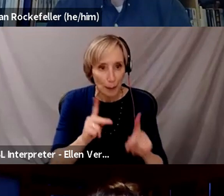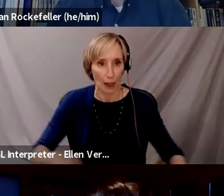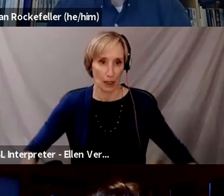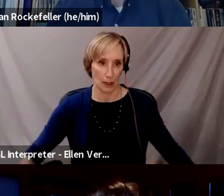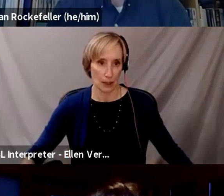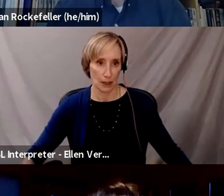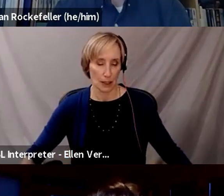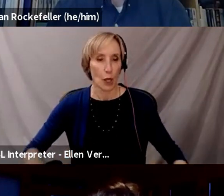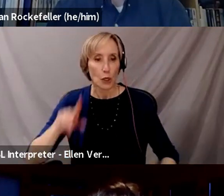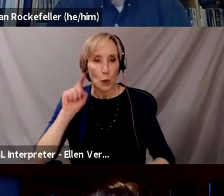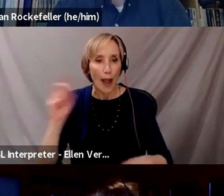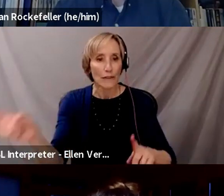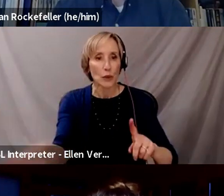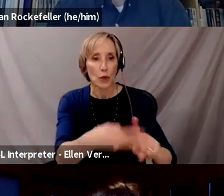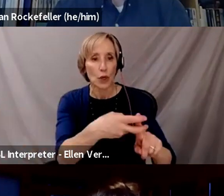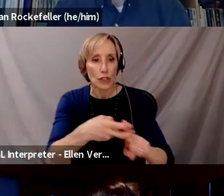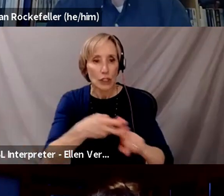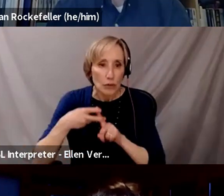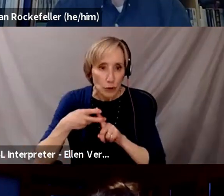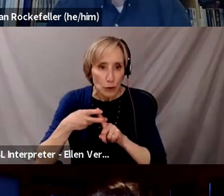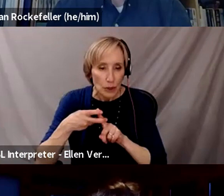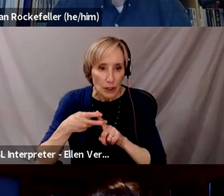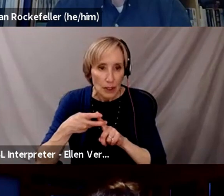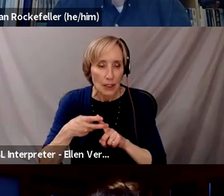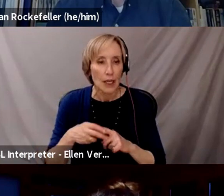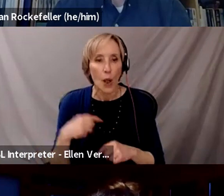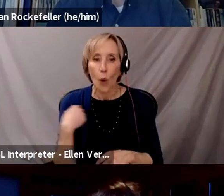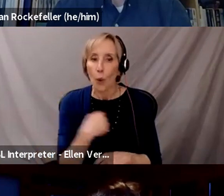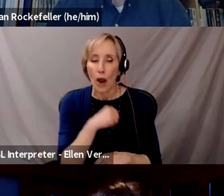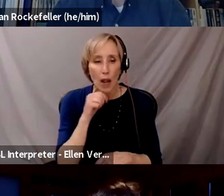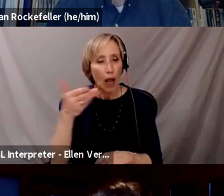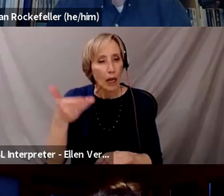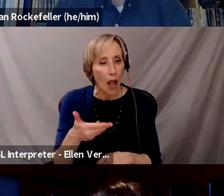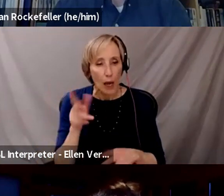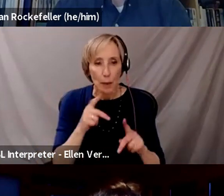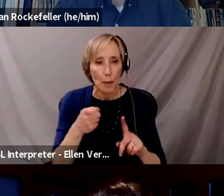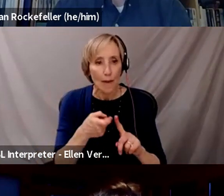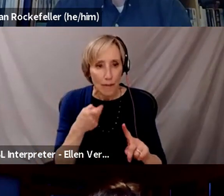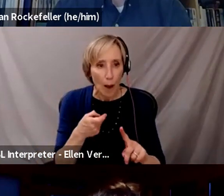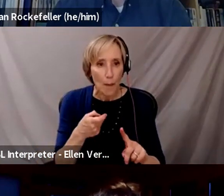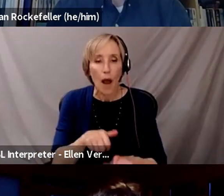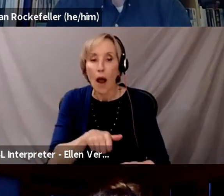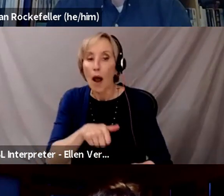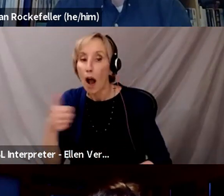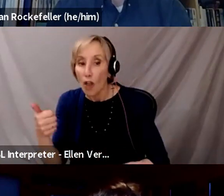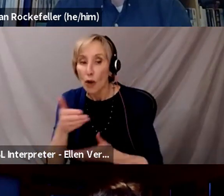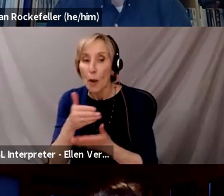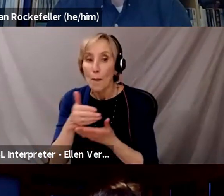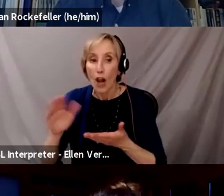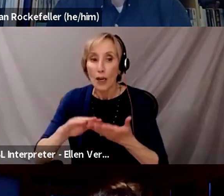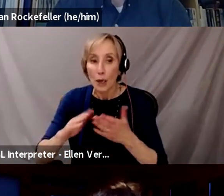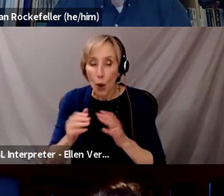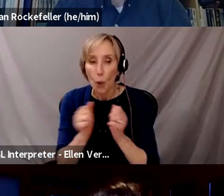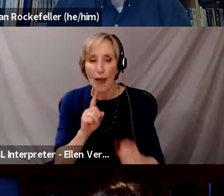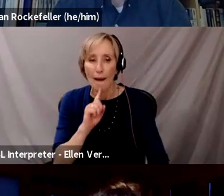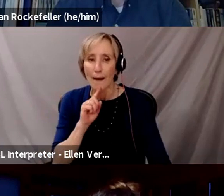hire people who are coming from marginalized communities unless we make a really commitment. We